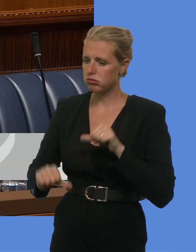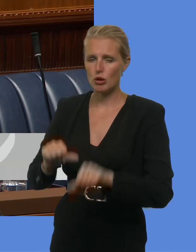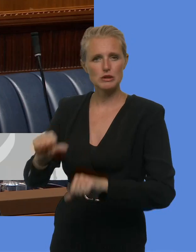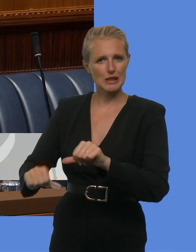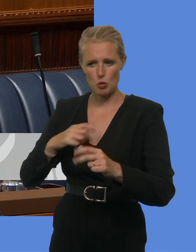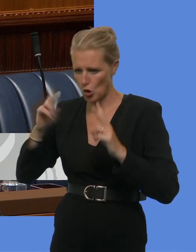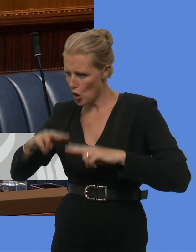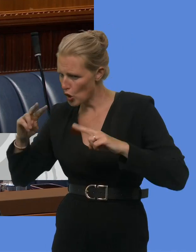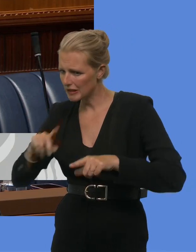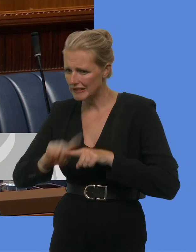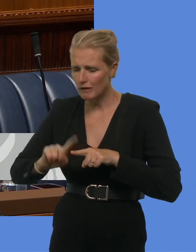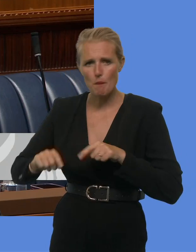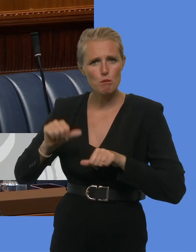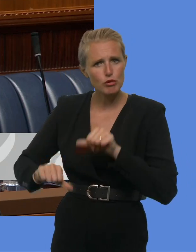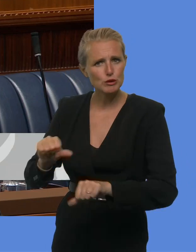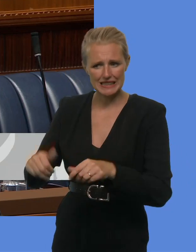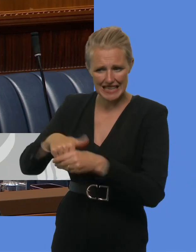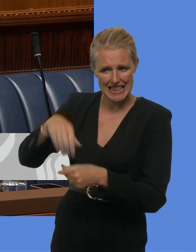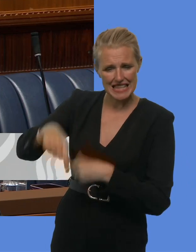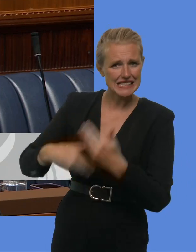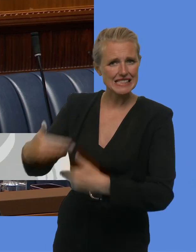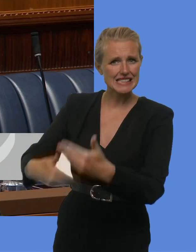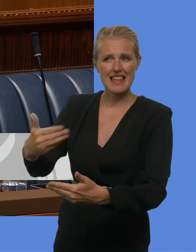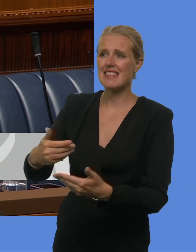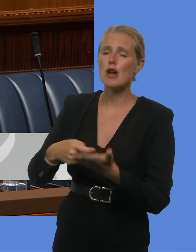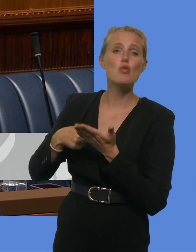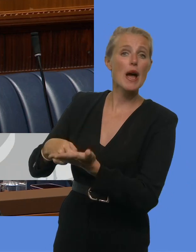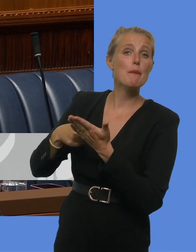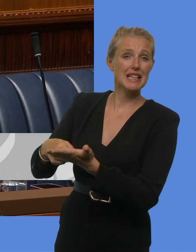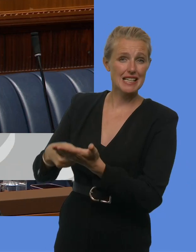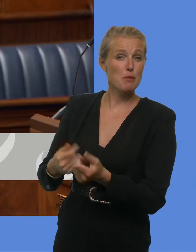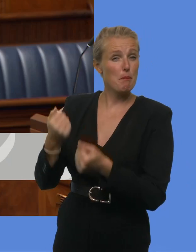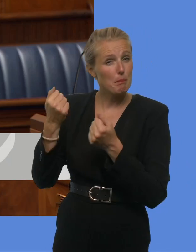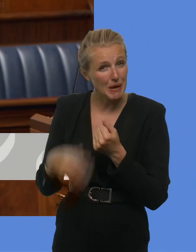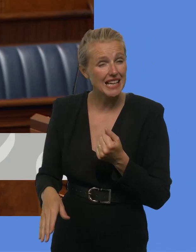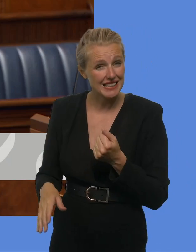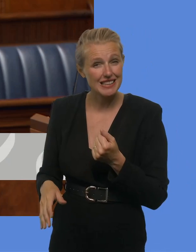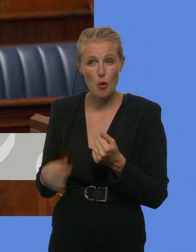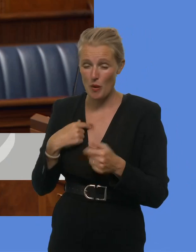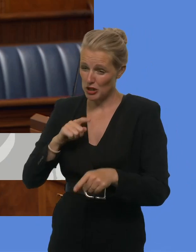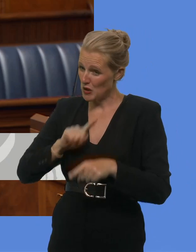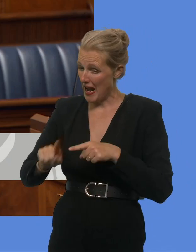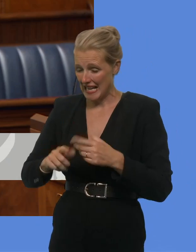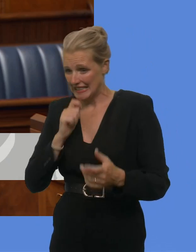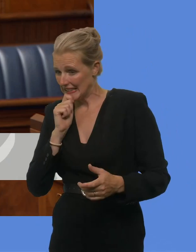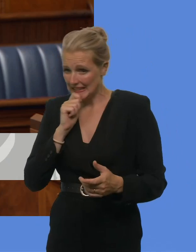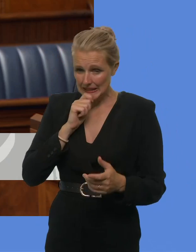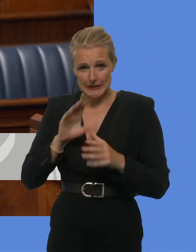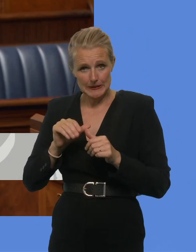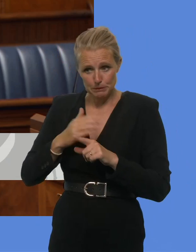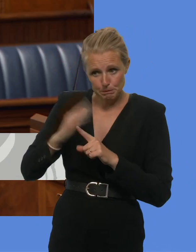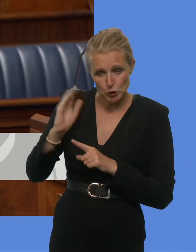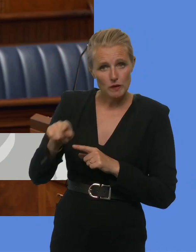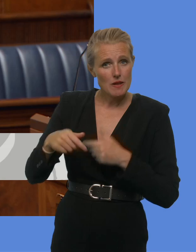the processes involved and to make recommendations, and that has been done, and we are continuously looking to see how we can